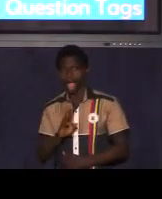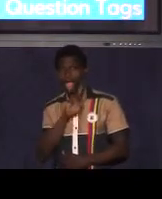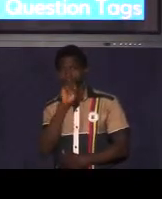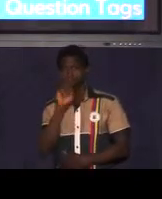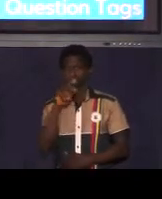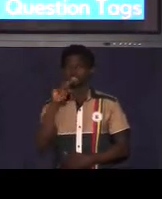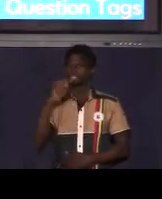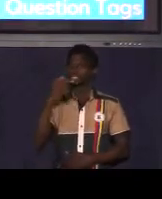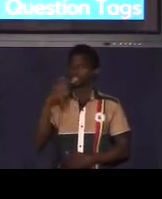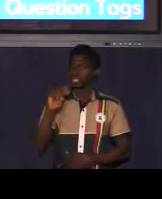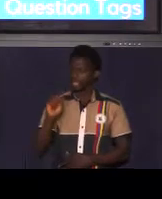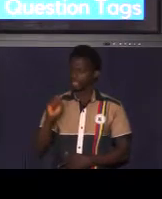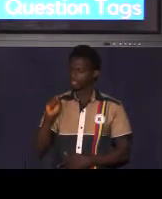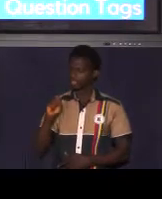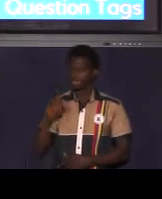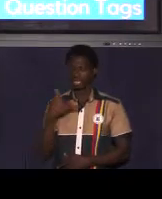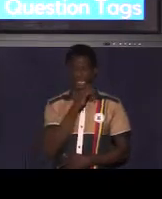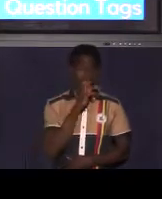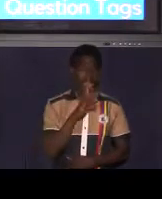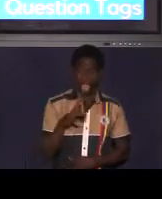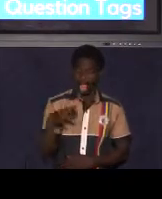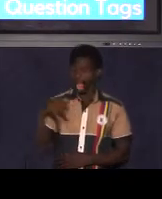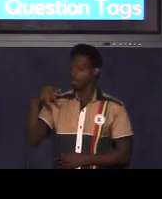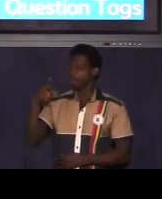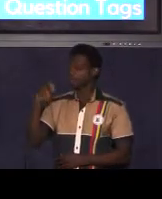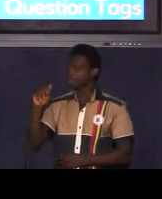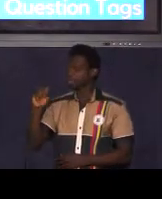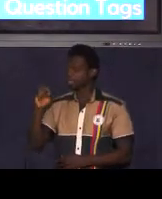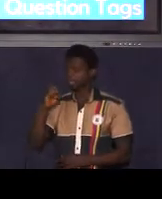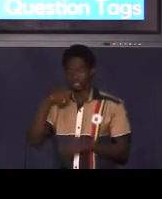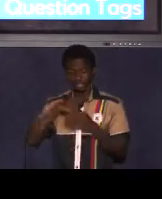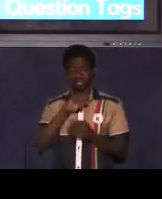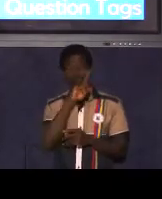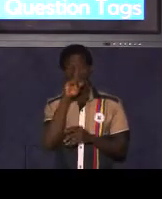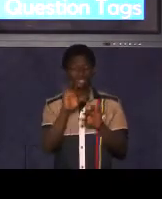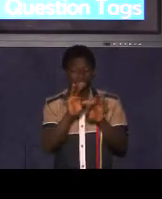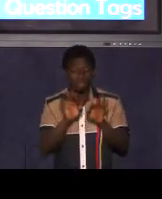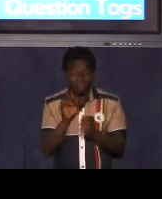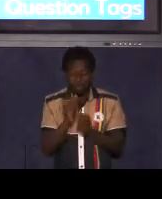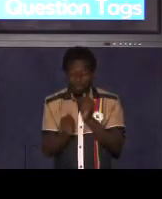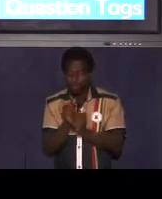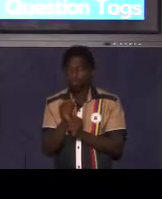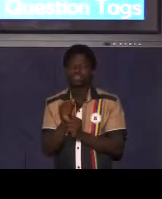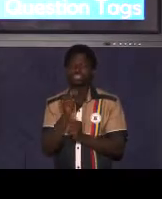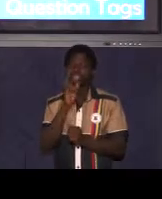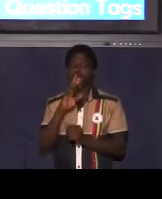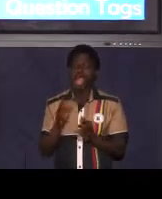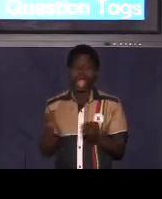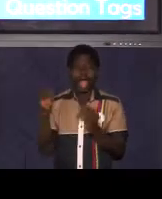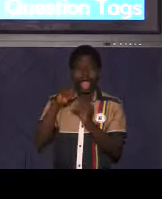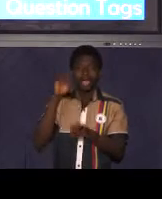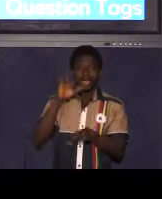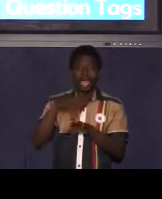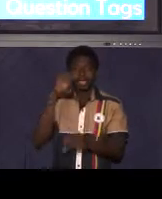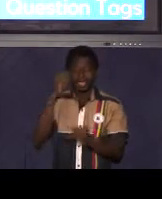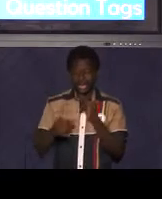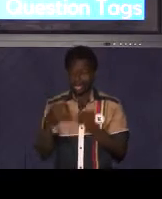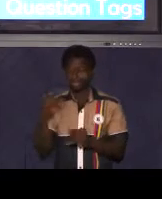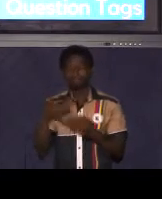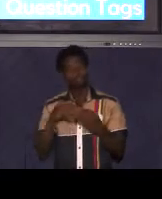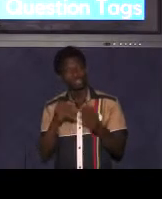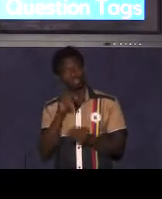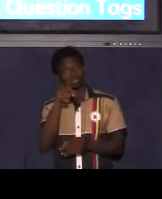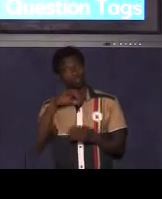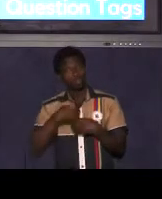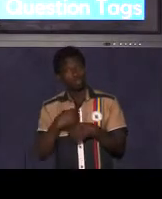What are question tags? Question tags are phrases in question form, which are asked at the end of